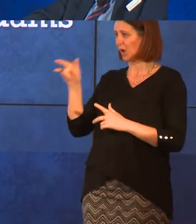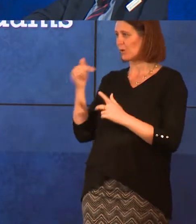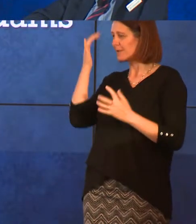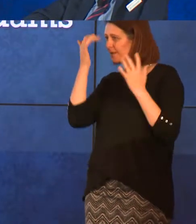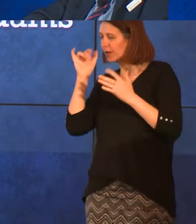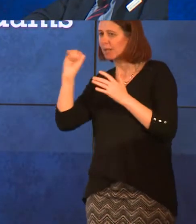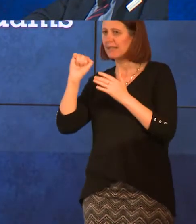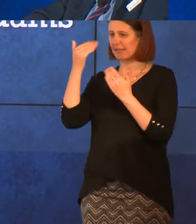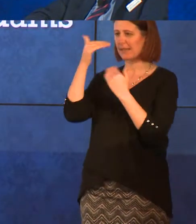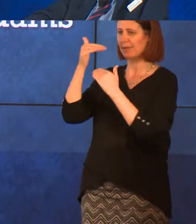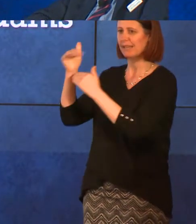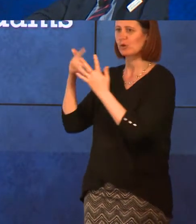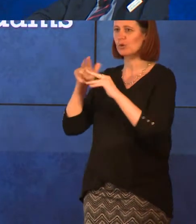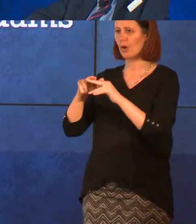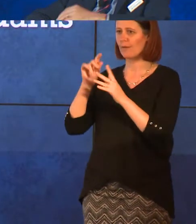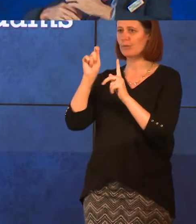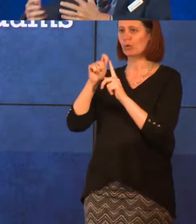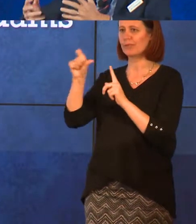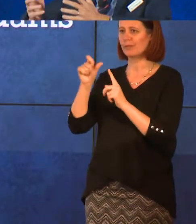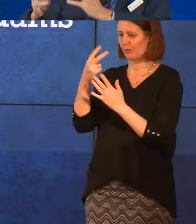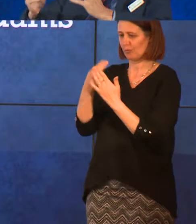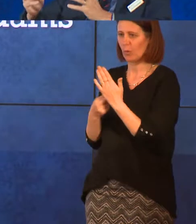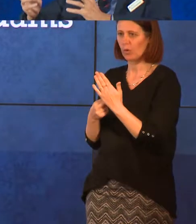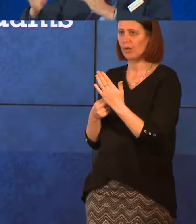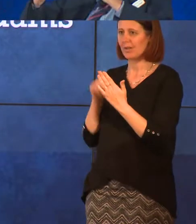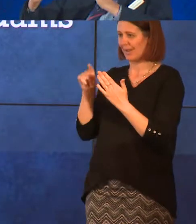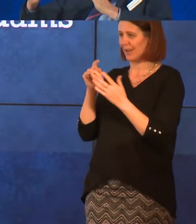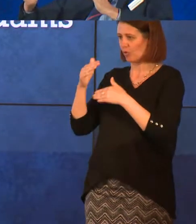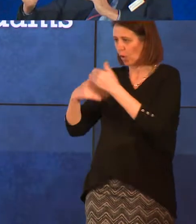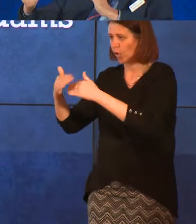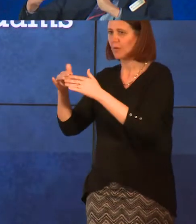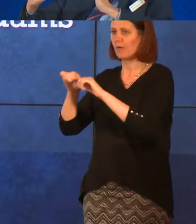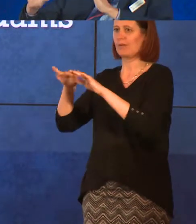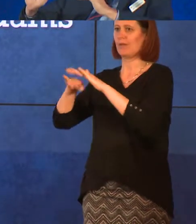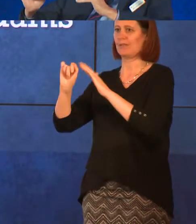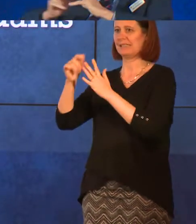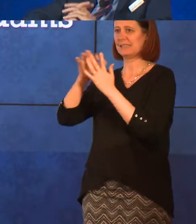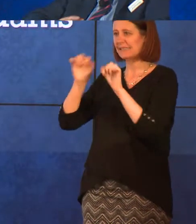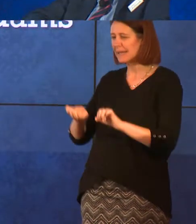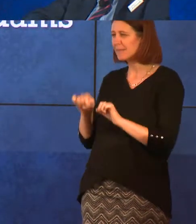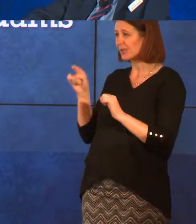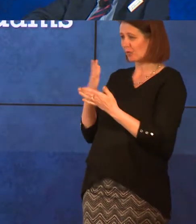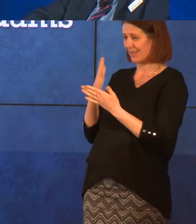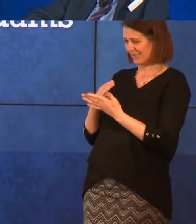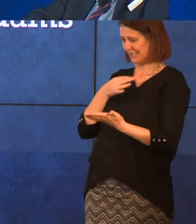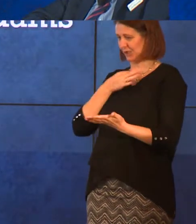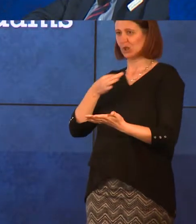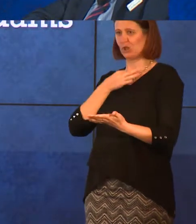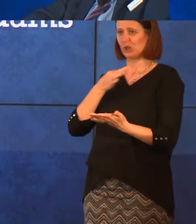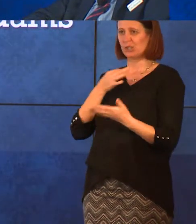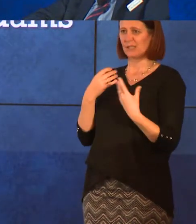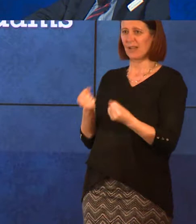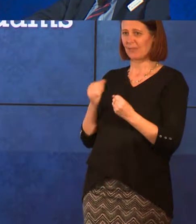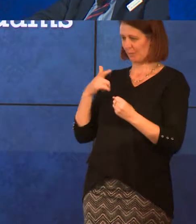the limitations of the Productivity Commission report and the subsequent rollout of the scheme is such that this really jeopardises